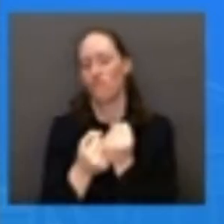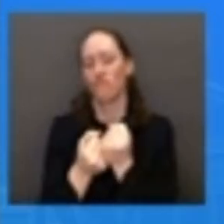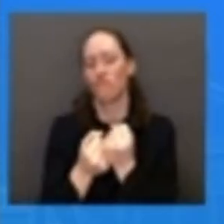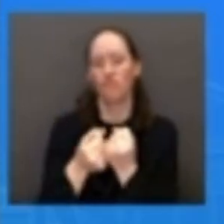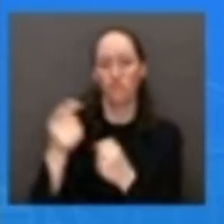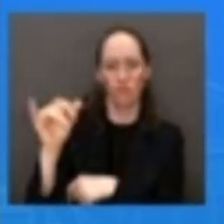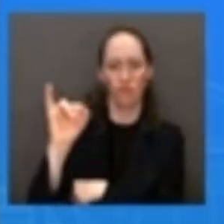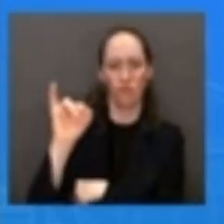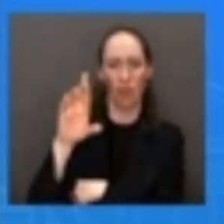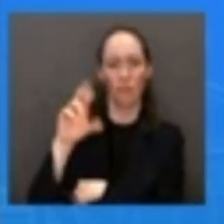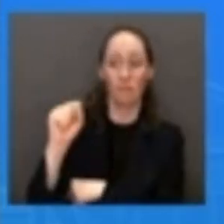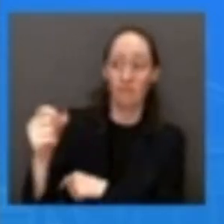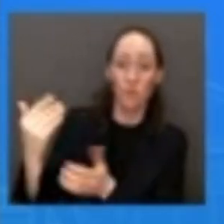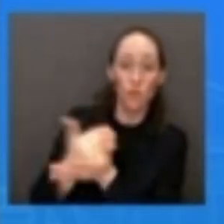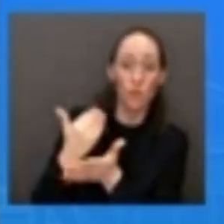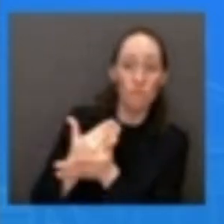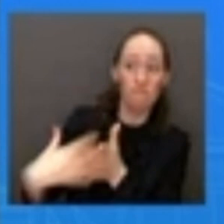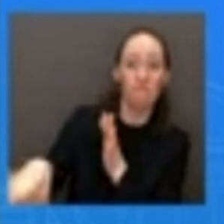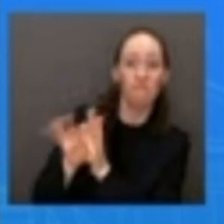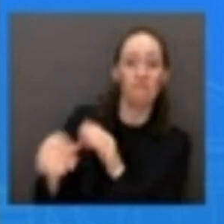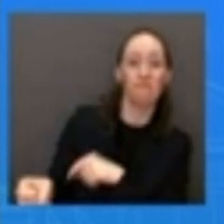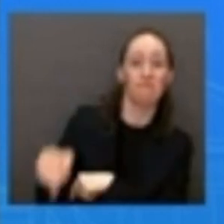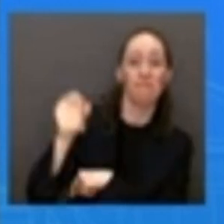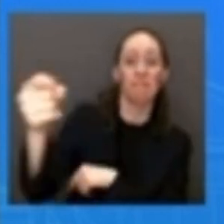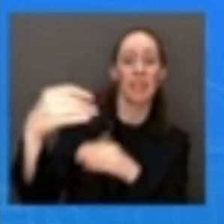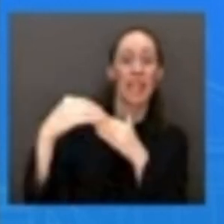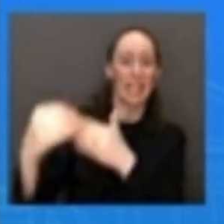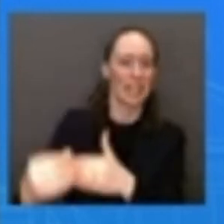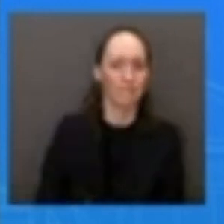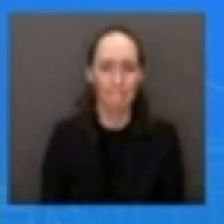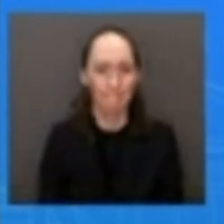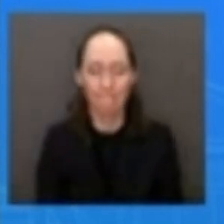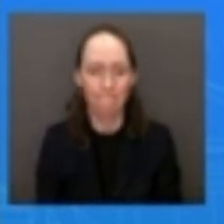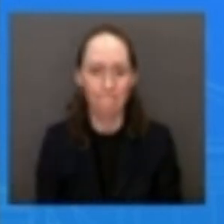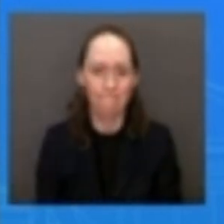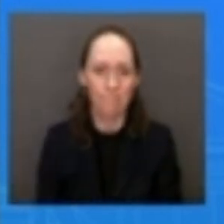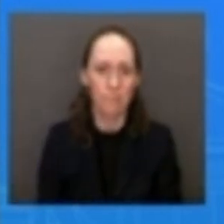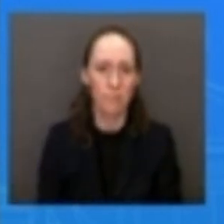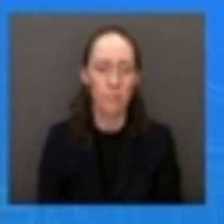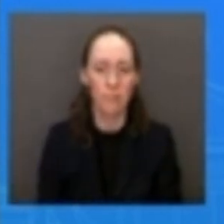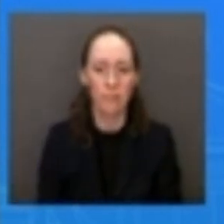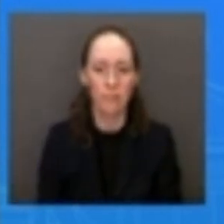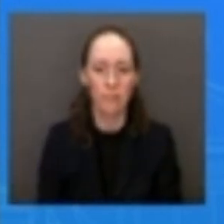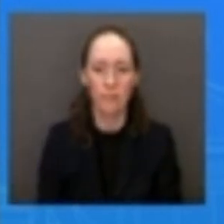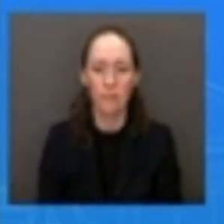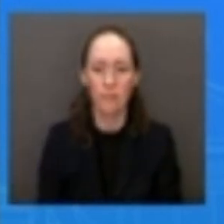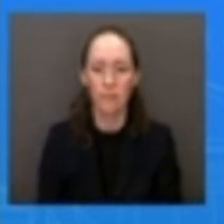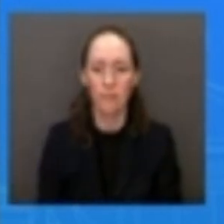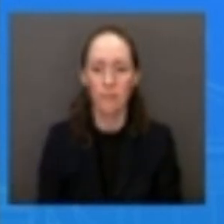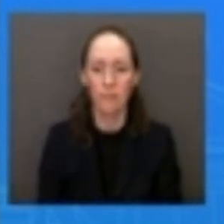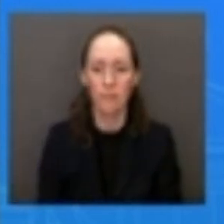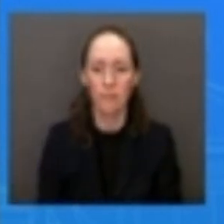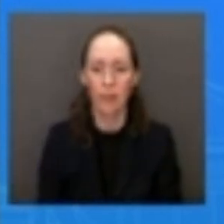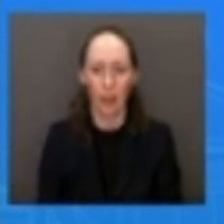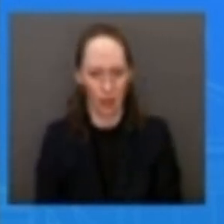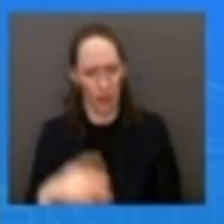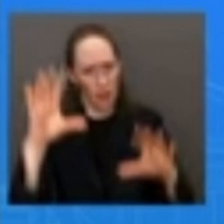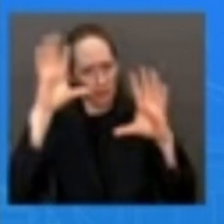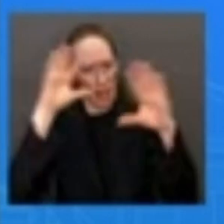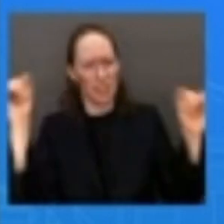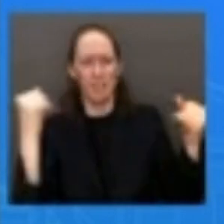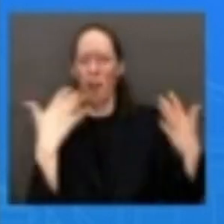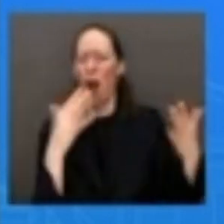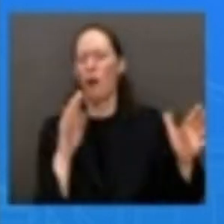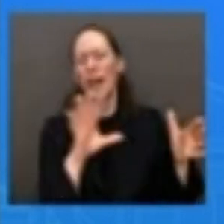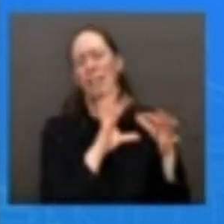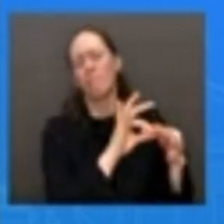has a long-standing relationship with Senator Manchin that goes back years, certainly over a decade, and we